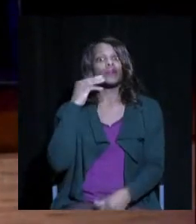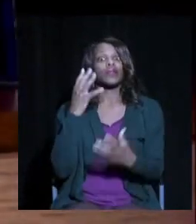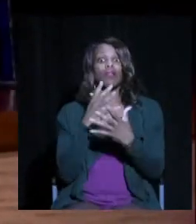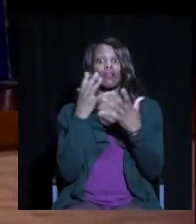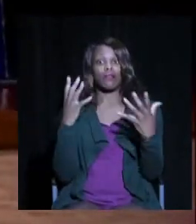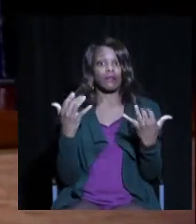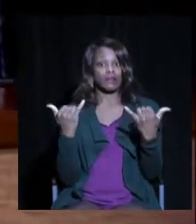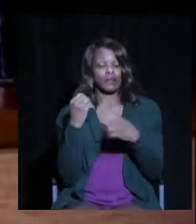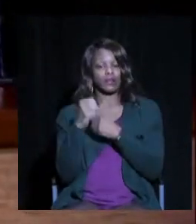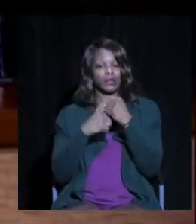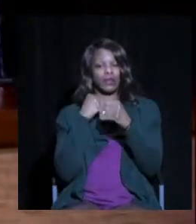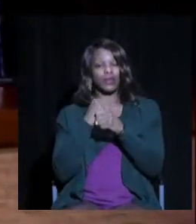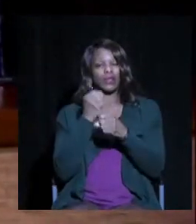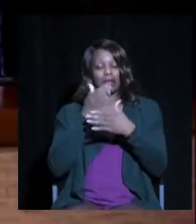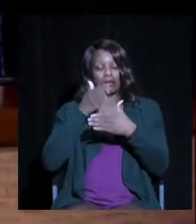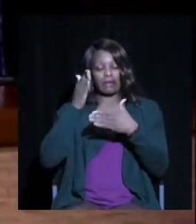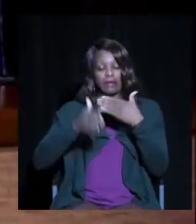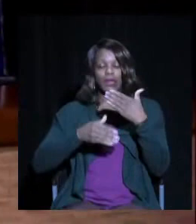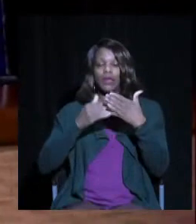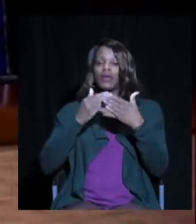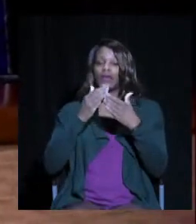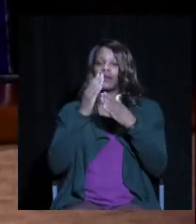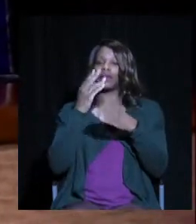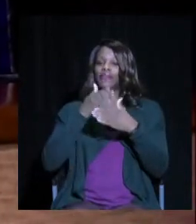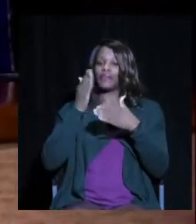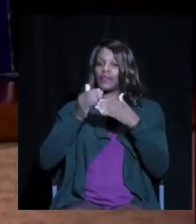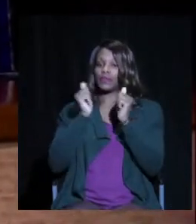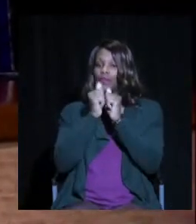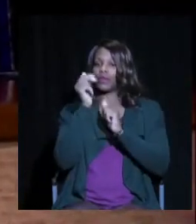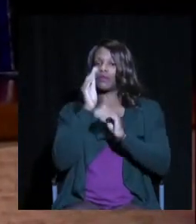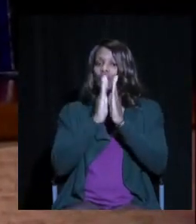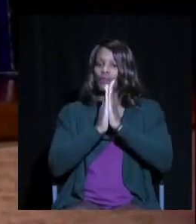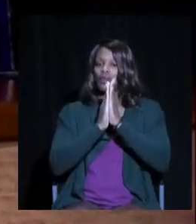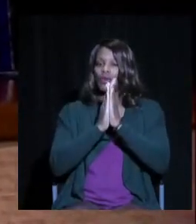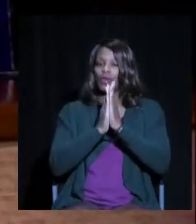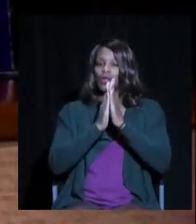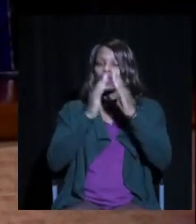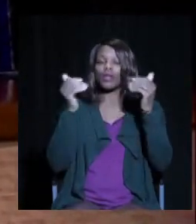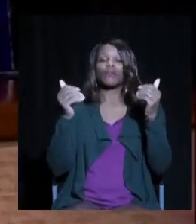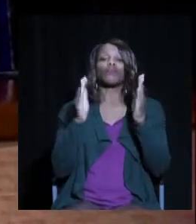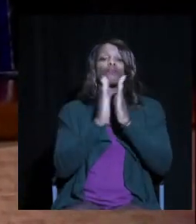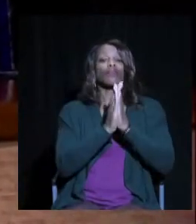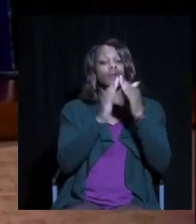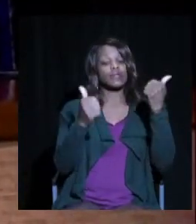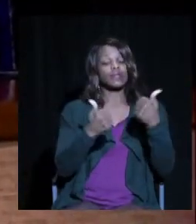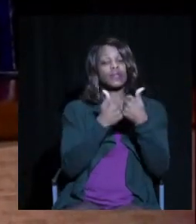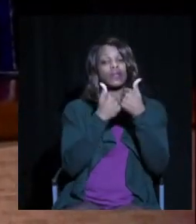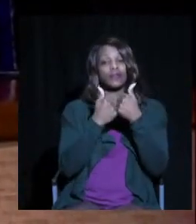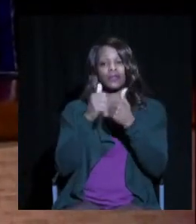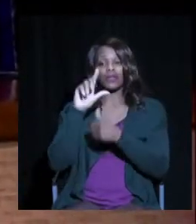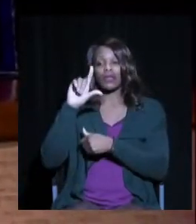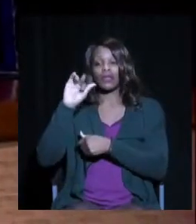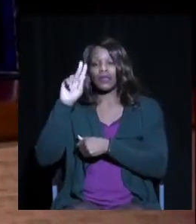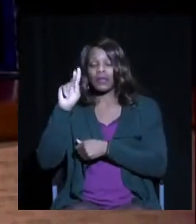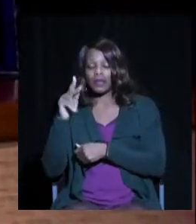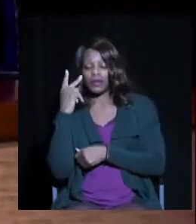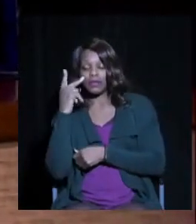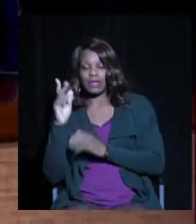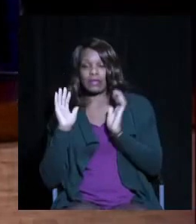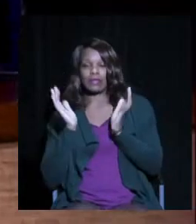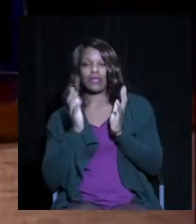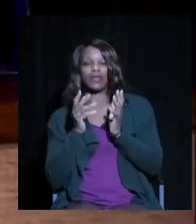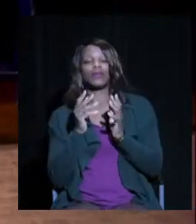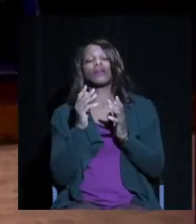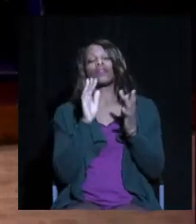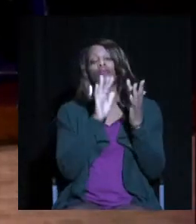year, and we want to end this year with prayer. So our prayer challenge is, there's a link they're going to drop in the chat. You can go on our website,